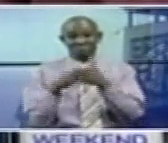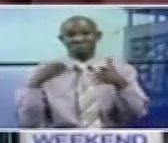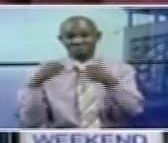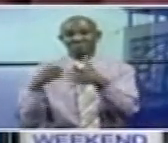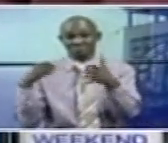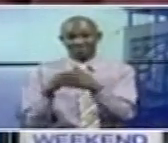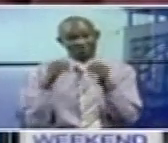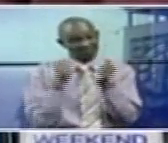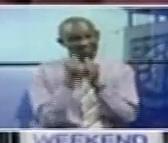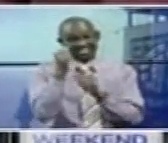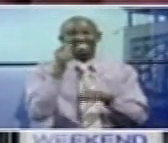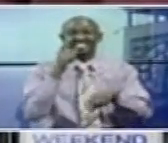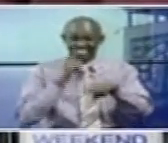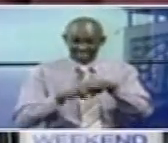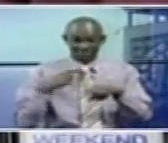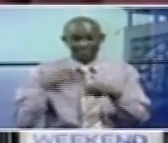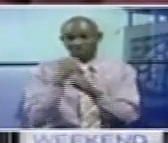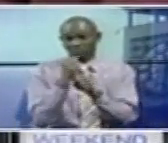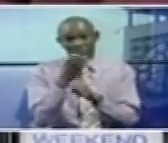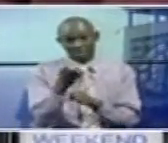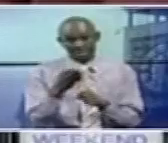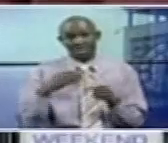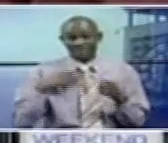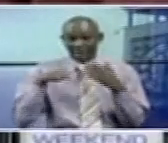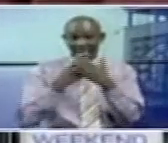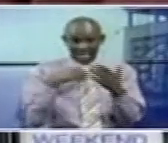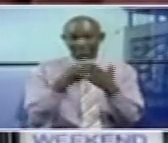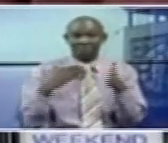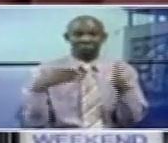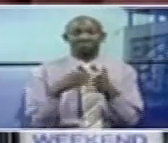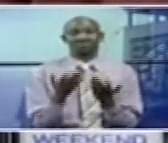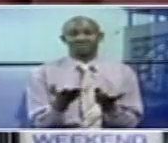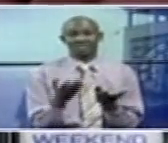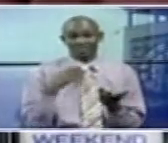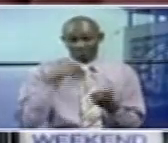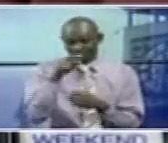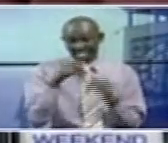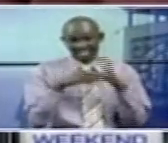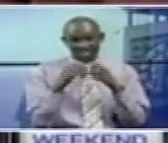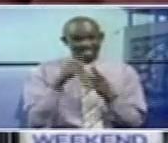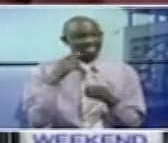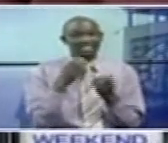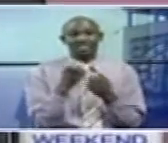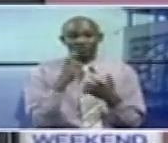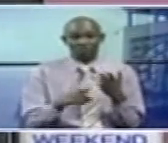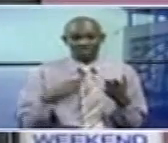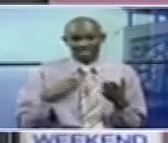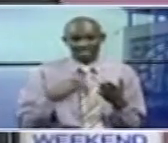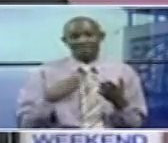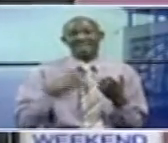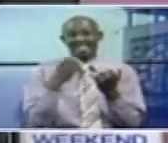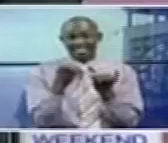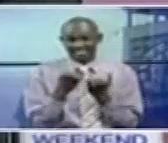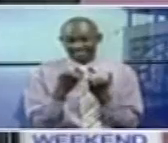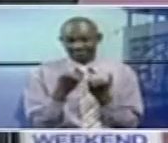was rejected 15 times from the jobs that I did apply to. And that just created a need that rose in me that I need